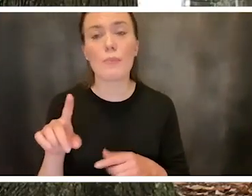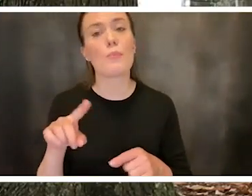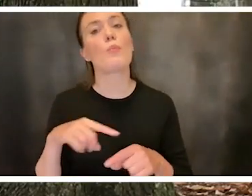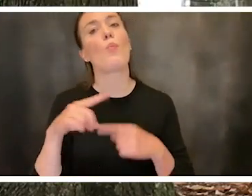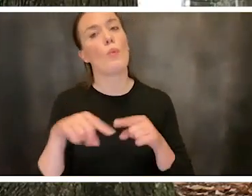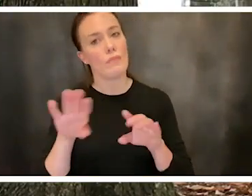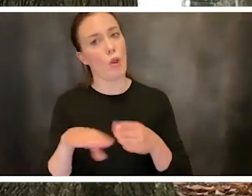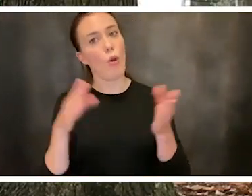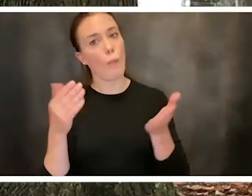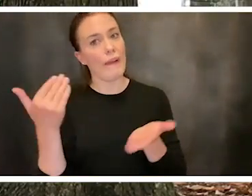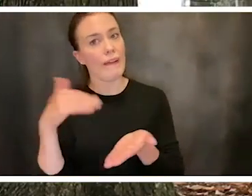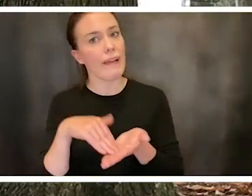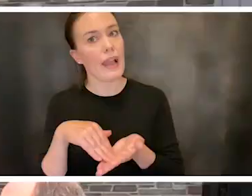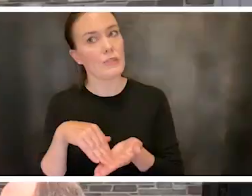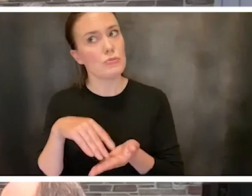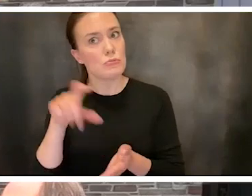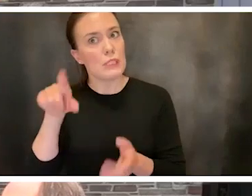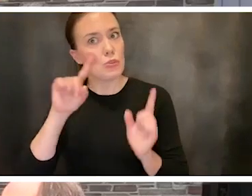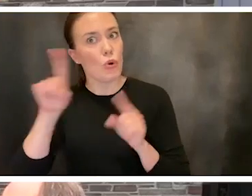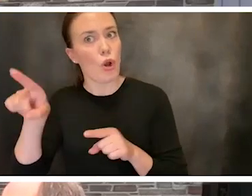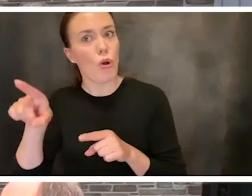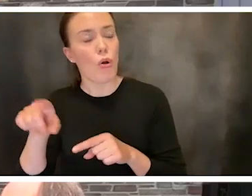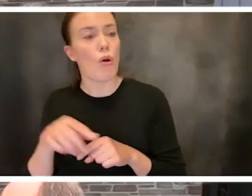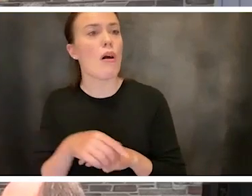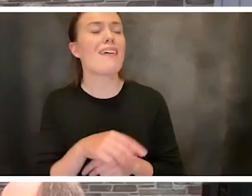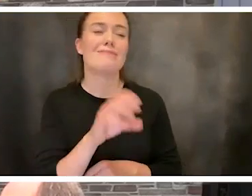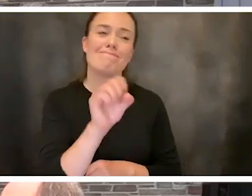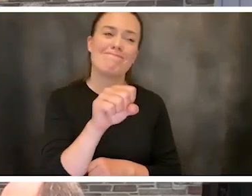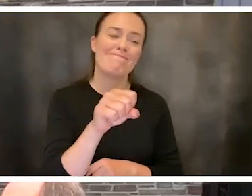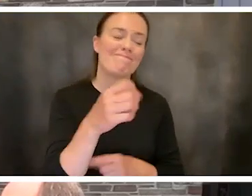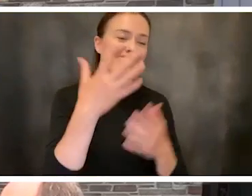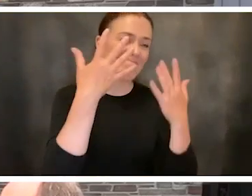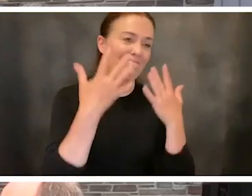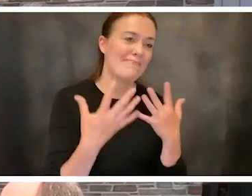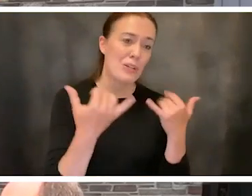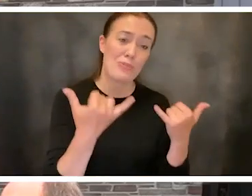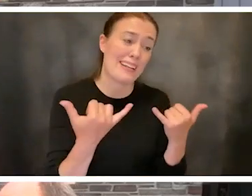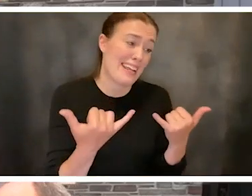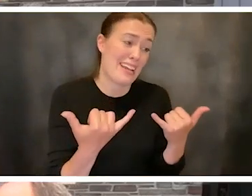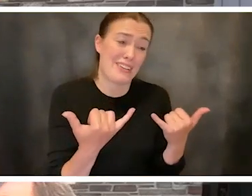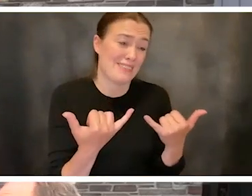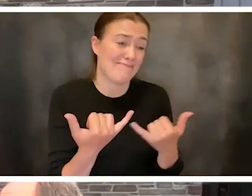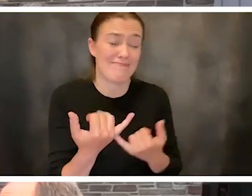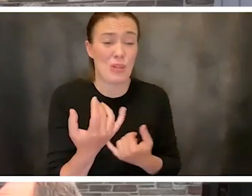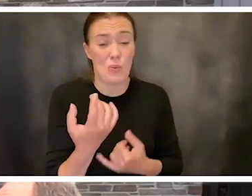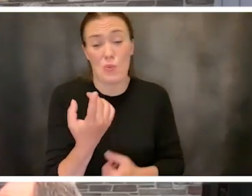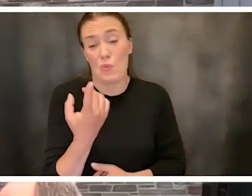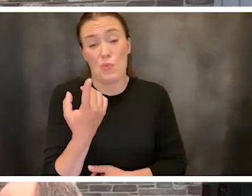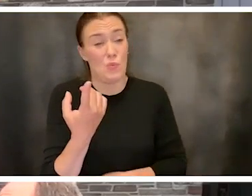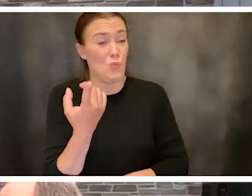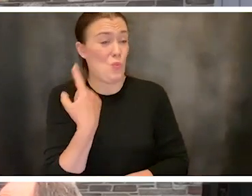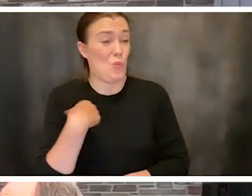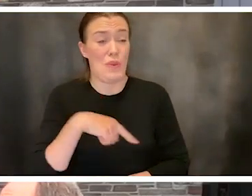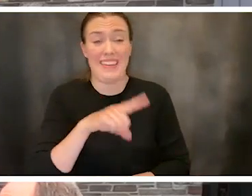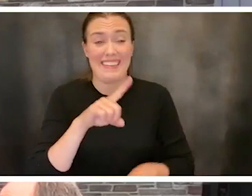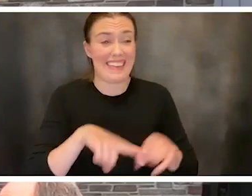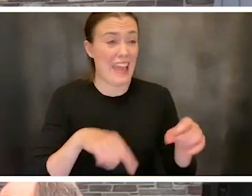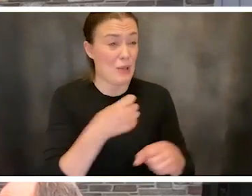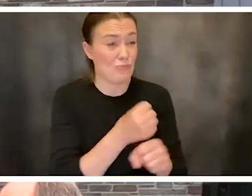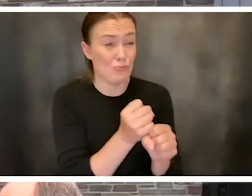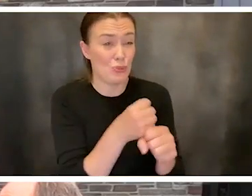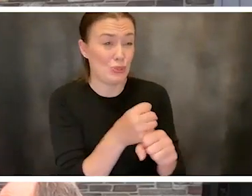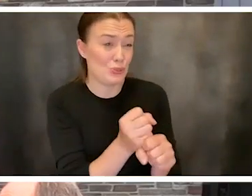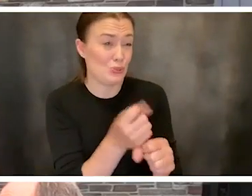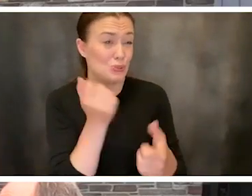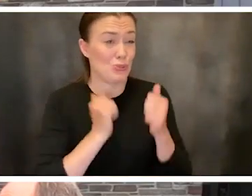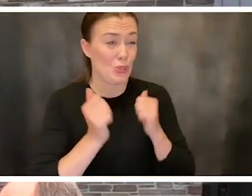again, I trust they'll continue with that. That's the biggest bummer right now is that we're not producing because I was so excited not only to